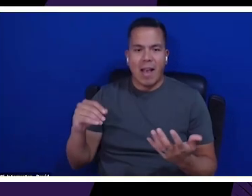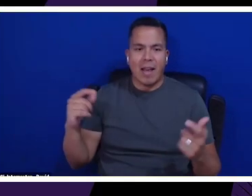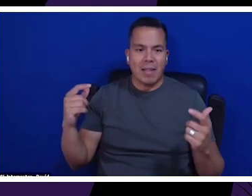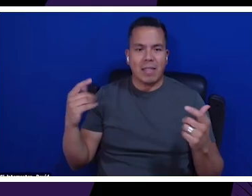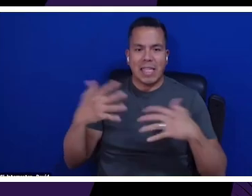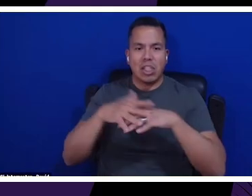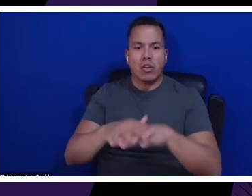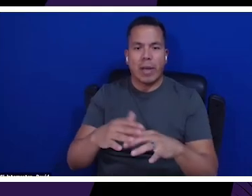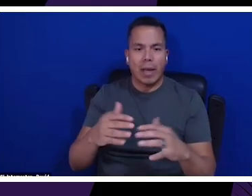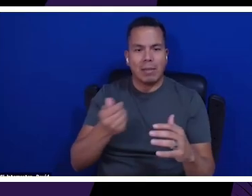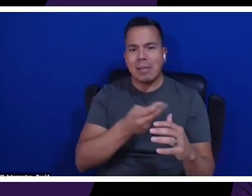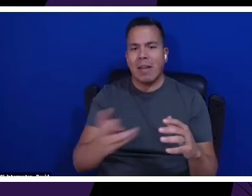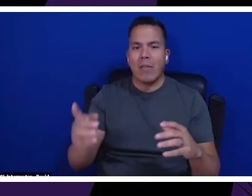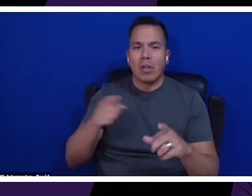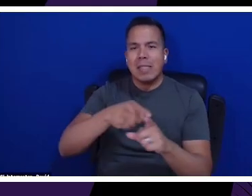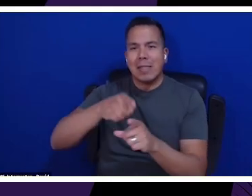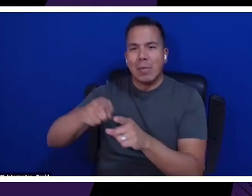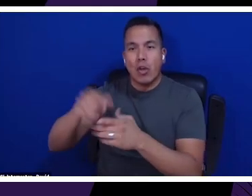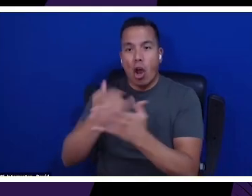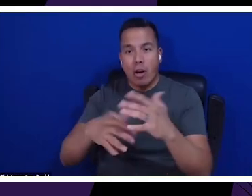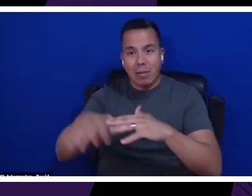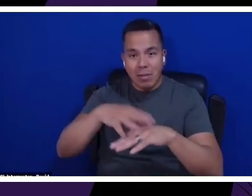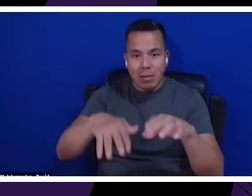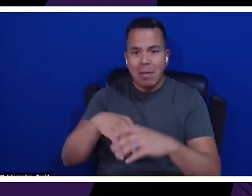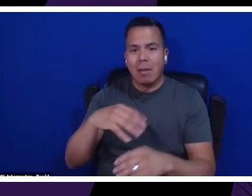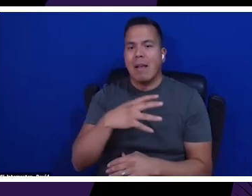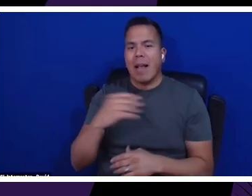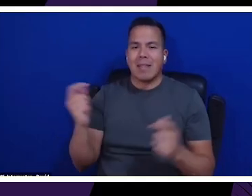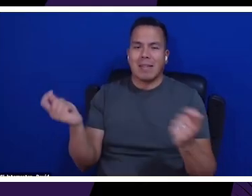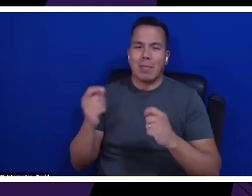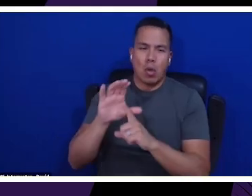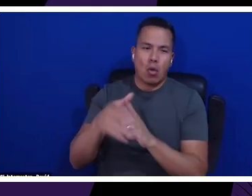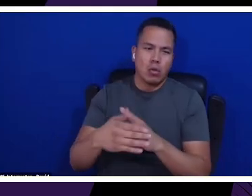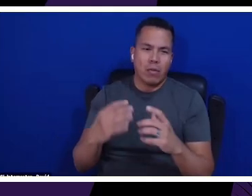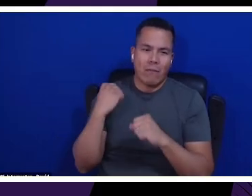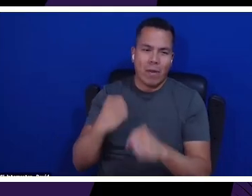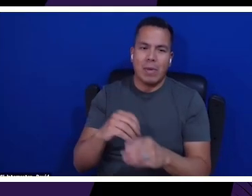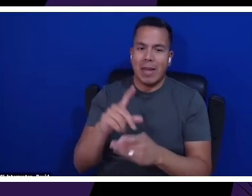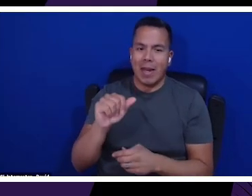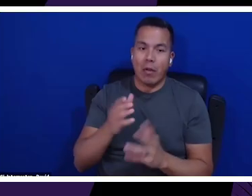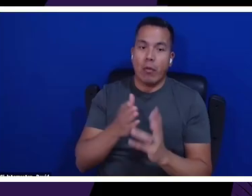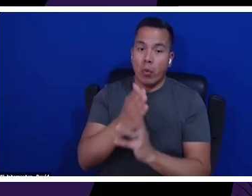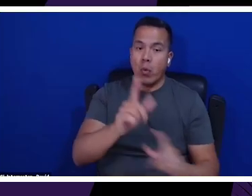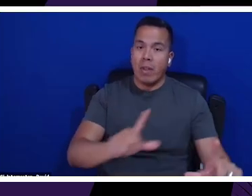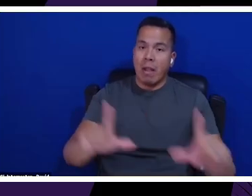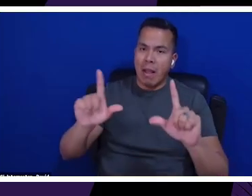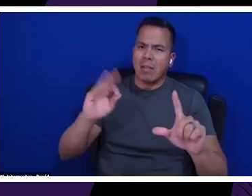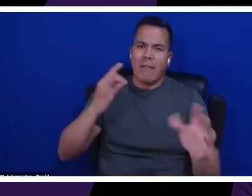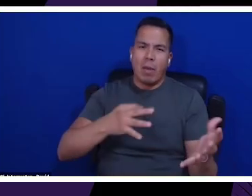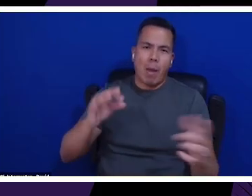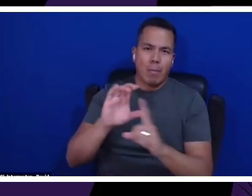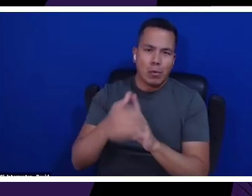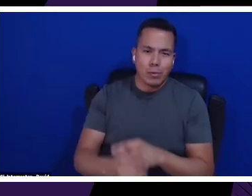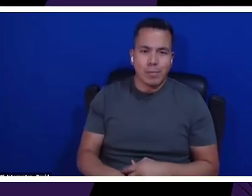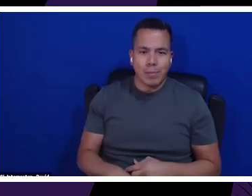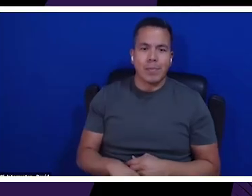vibrancy of Los Angeles through the lens of hip-hop culture. Throughout this highly collaborative process, the three of us have worked with high school students and